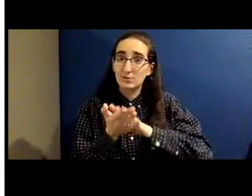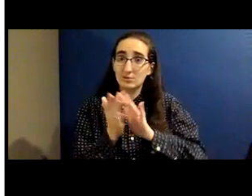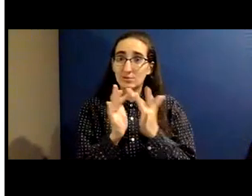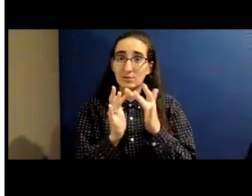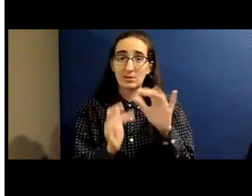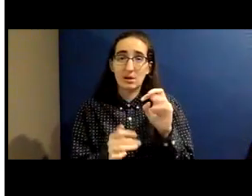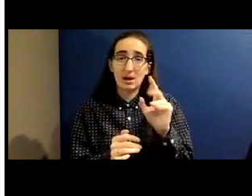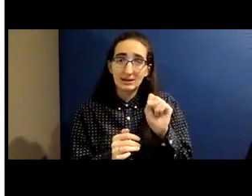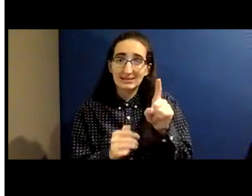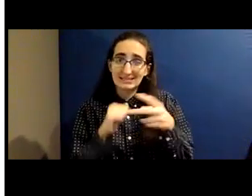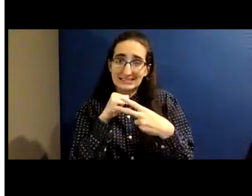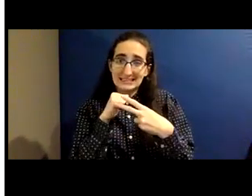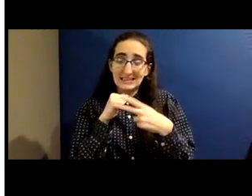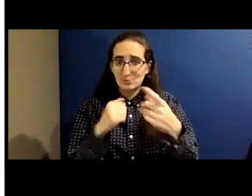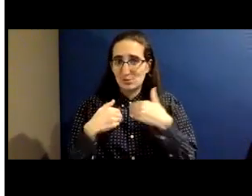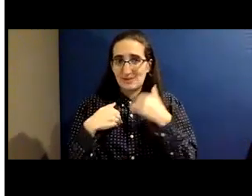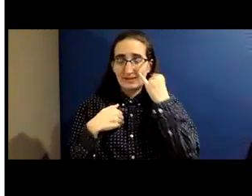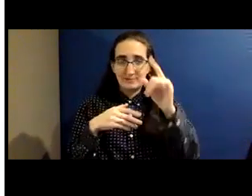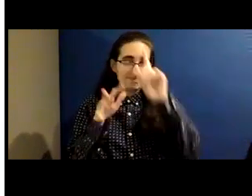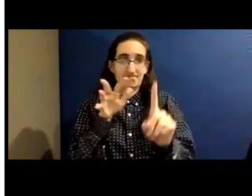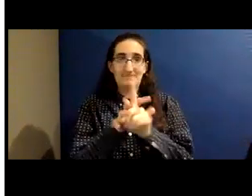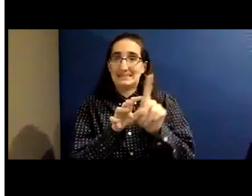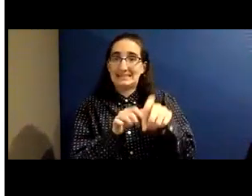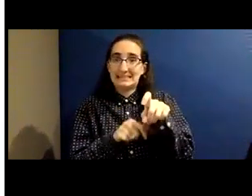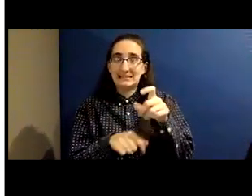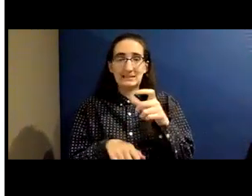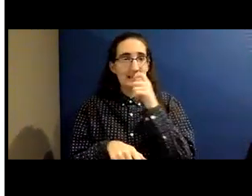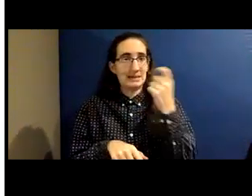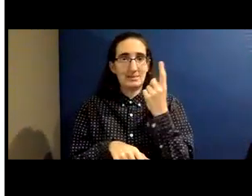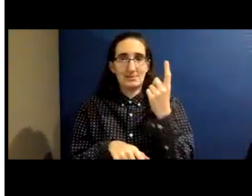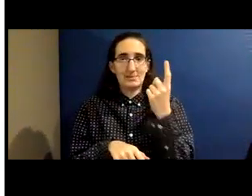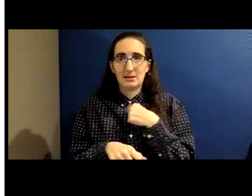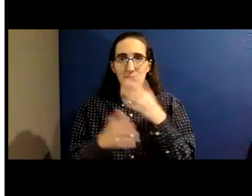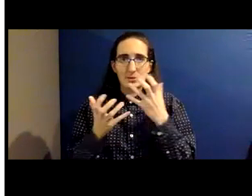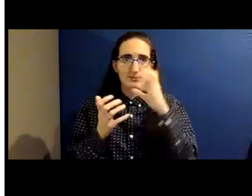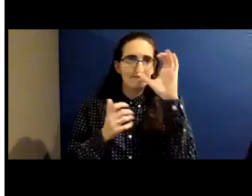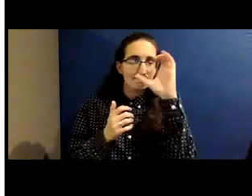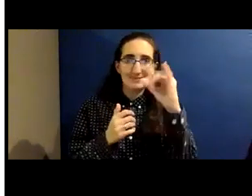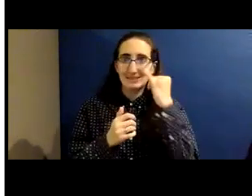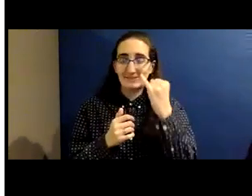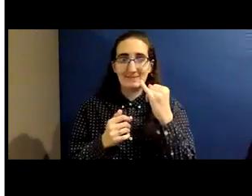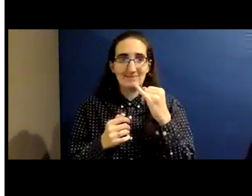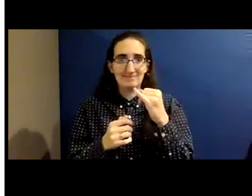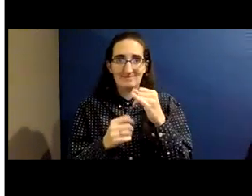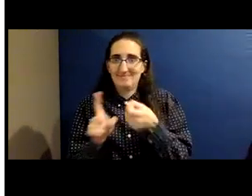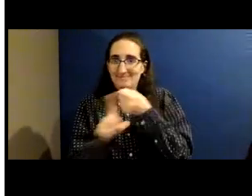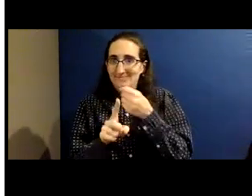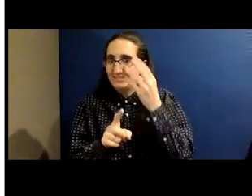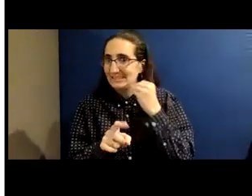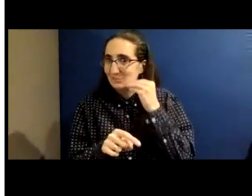that you have it if it's ever needed. It's not something that you'd want to be searching for if you're in crisis, or